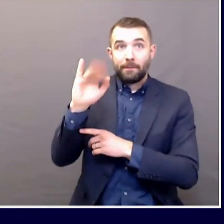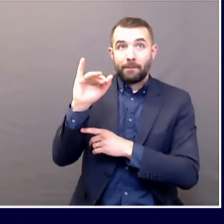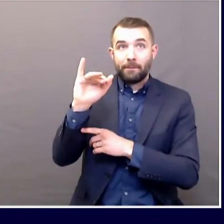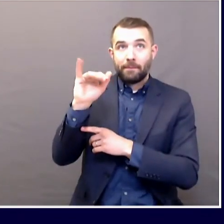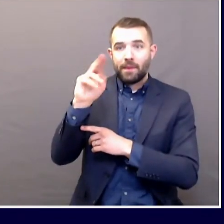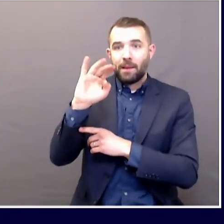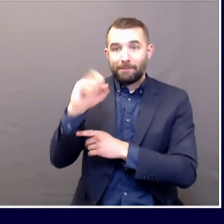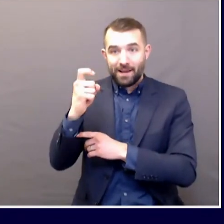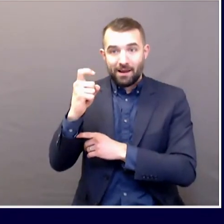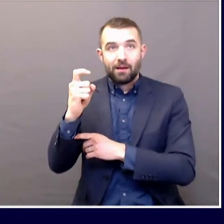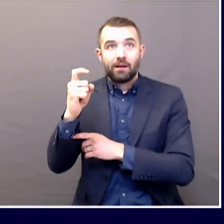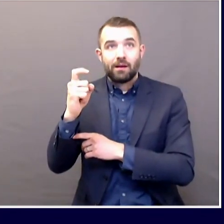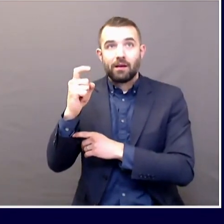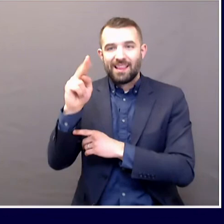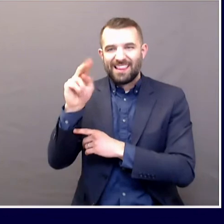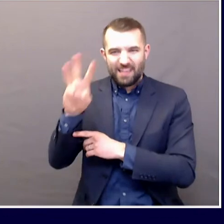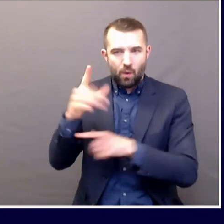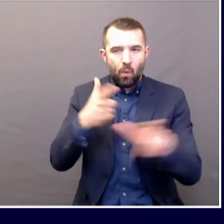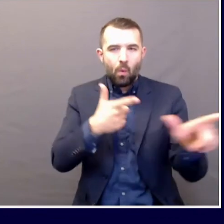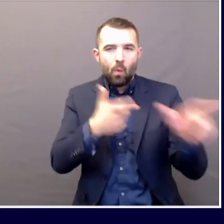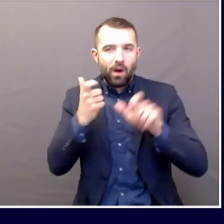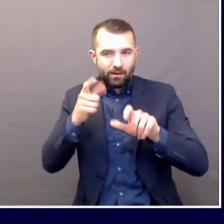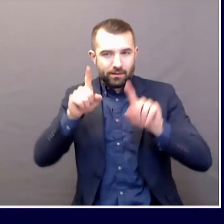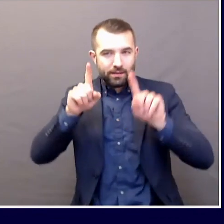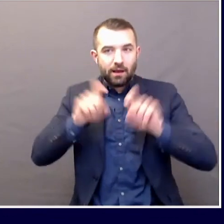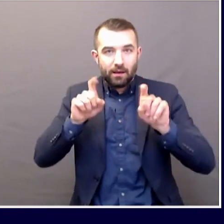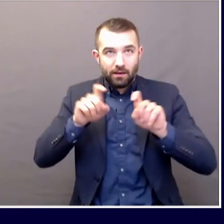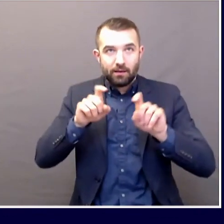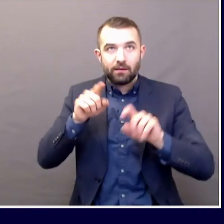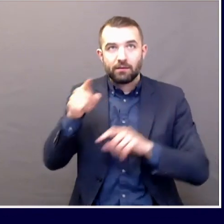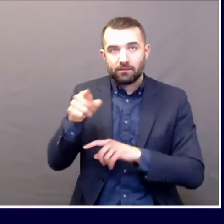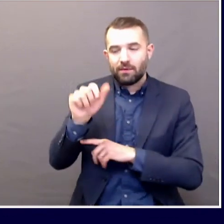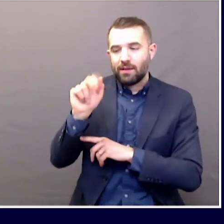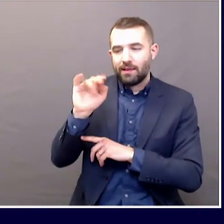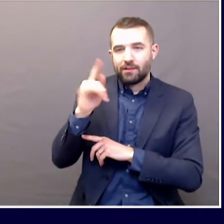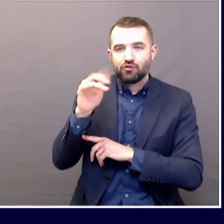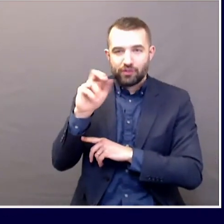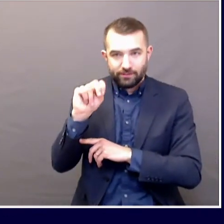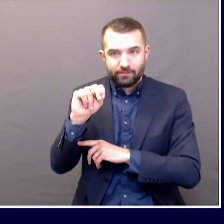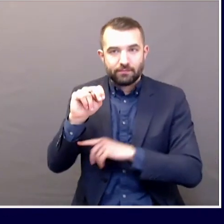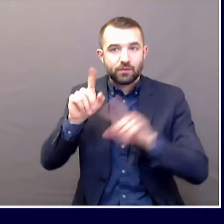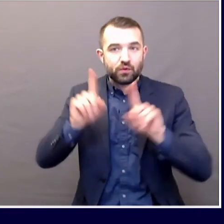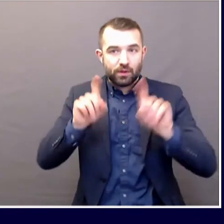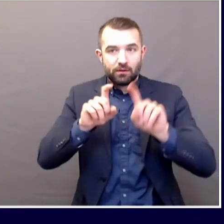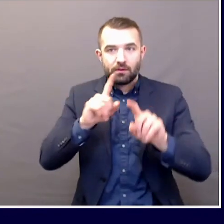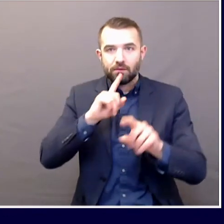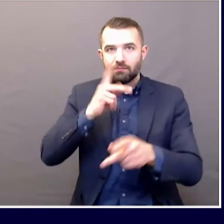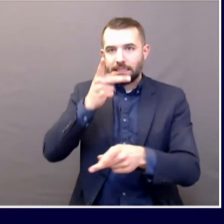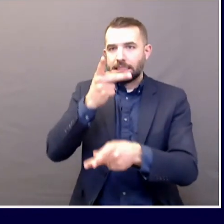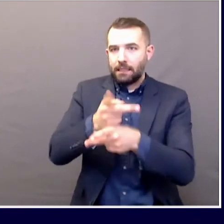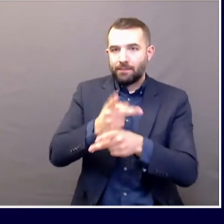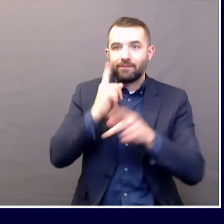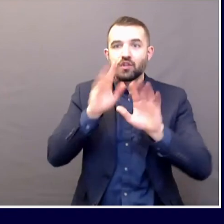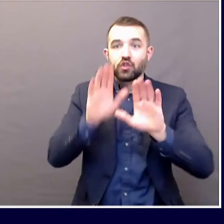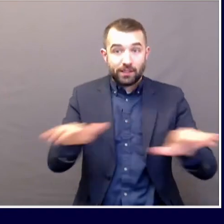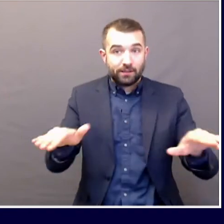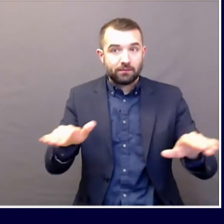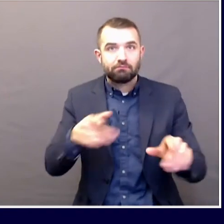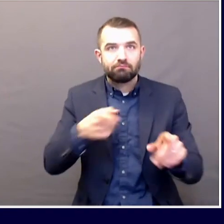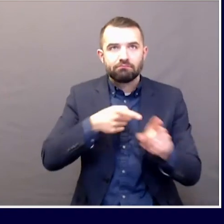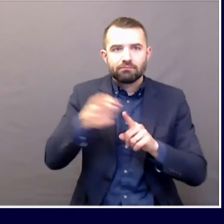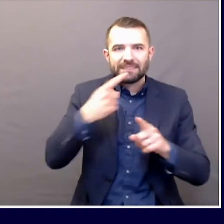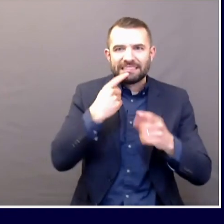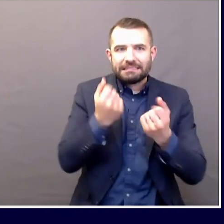test to 1,726 childcare providers in the state. These childcare providers have the capacity to serve